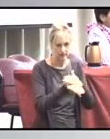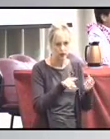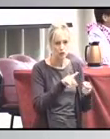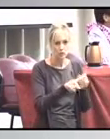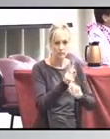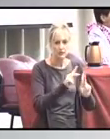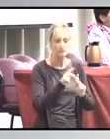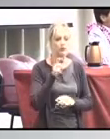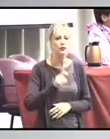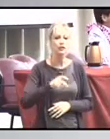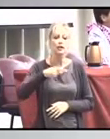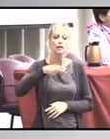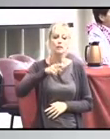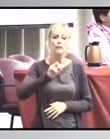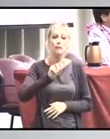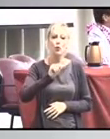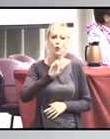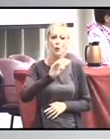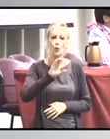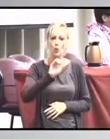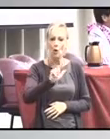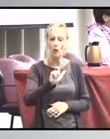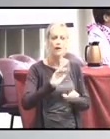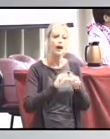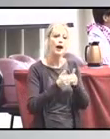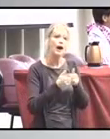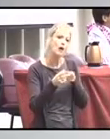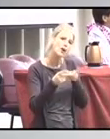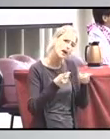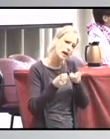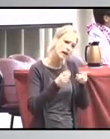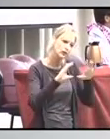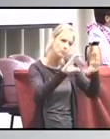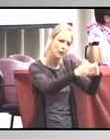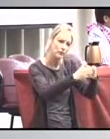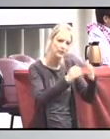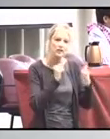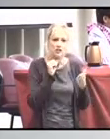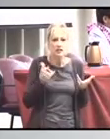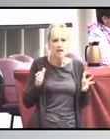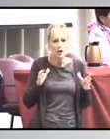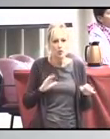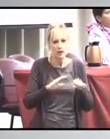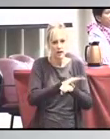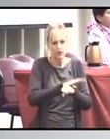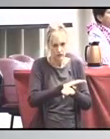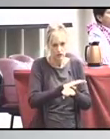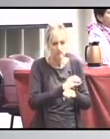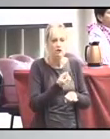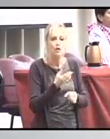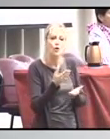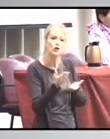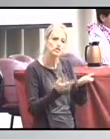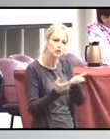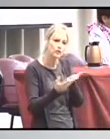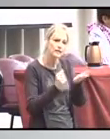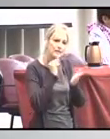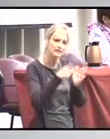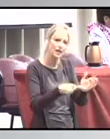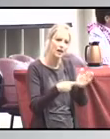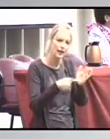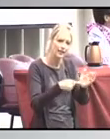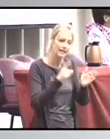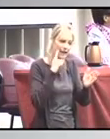need a protocol for how you're going to handle populations that are not already covered as high demand, or services that are not identified